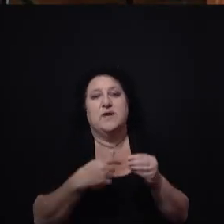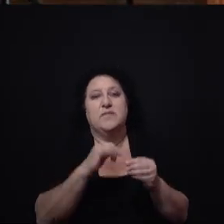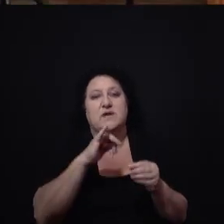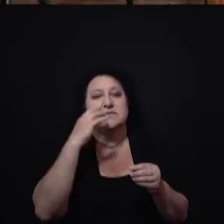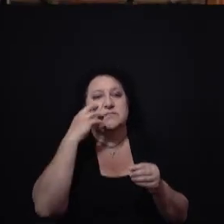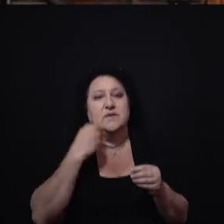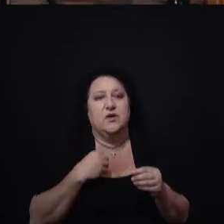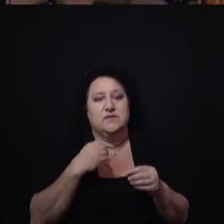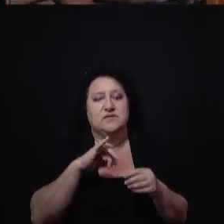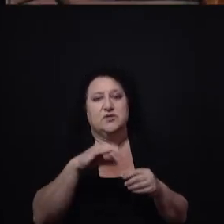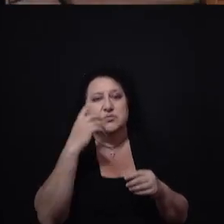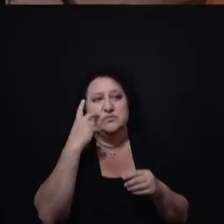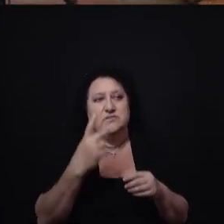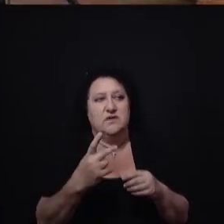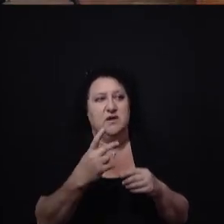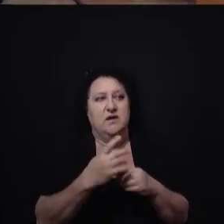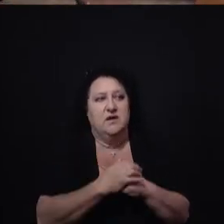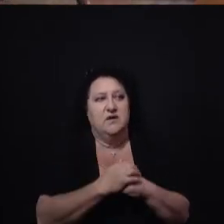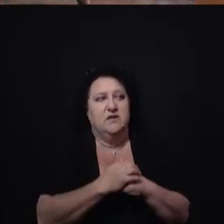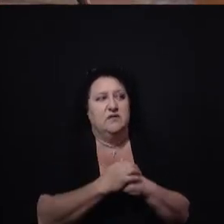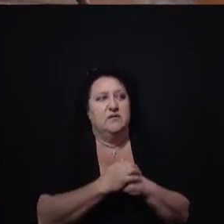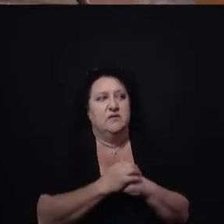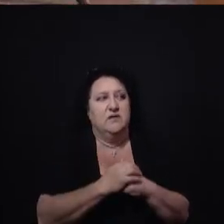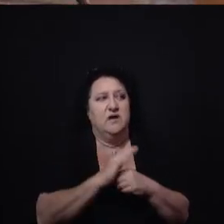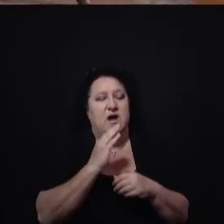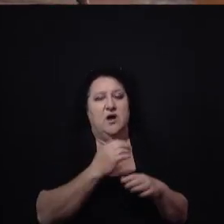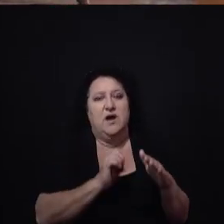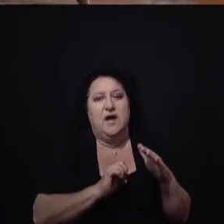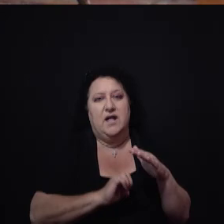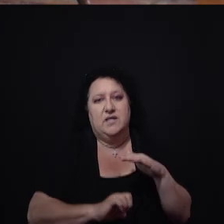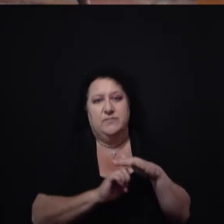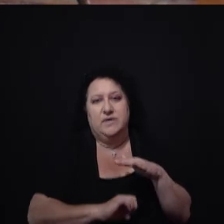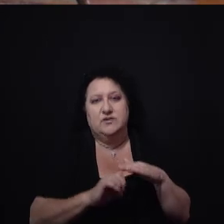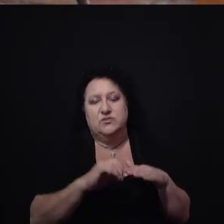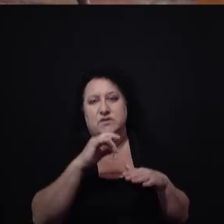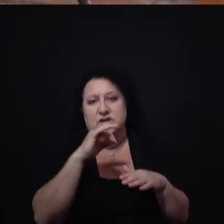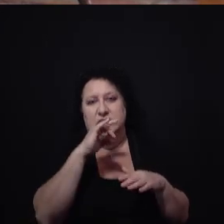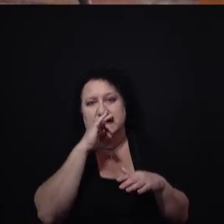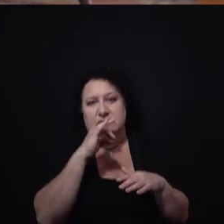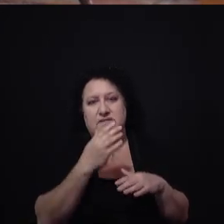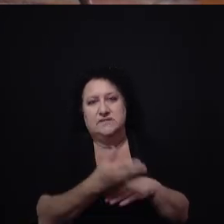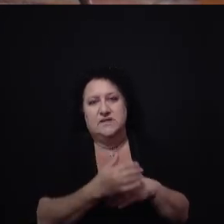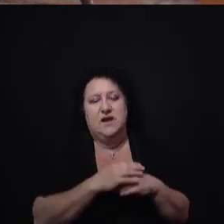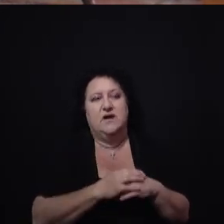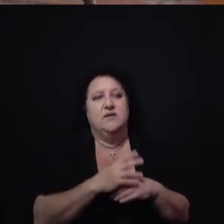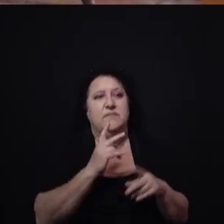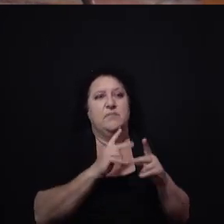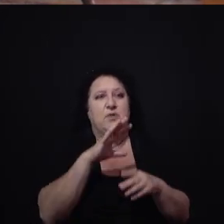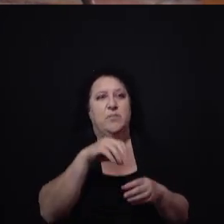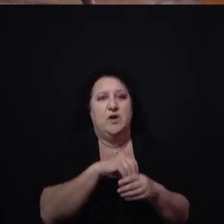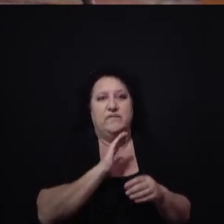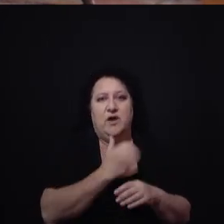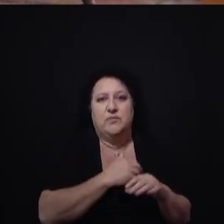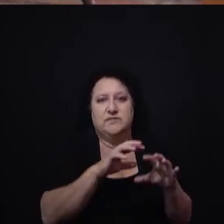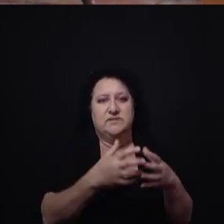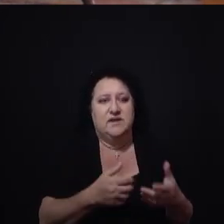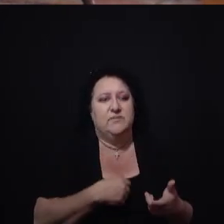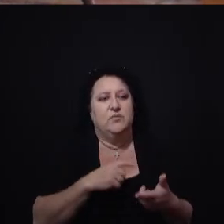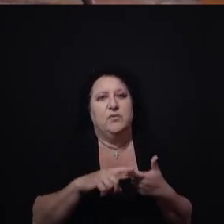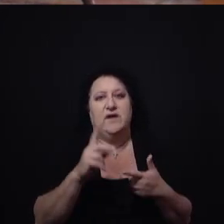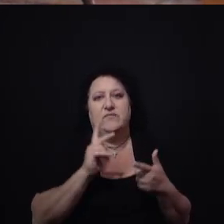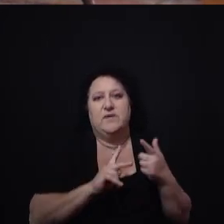saw, I mean, we have elementary age kids there that are part of our team. We have senior citizens who are part of our team. And it's